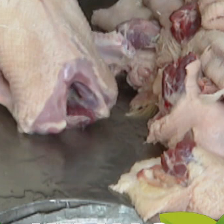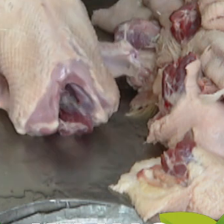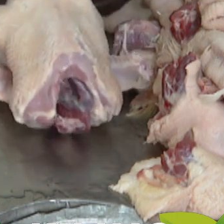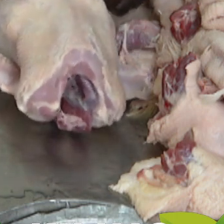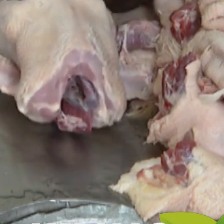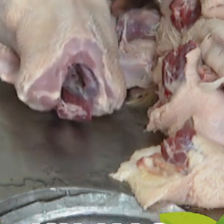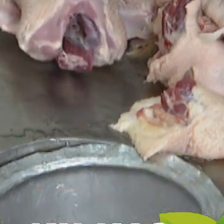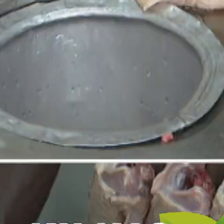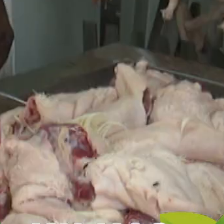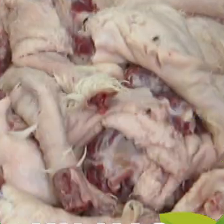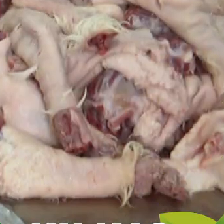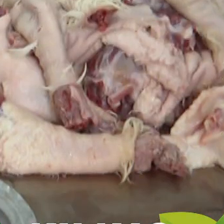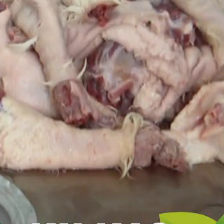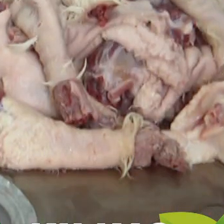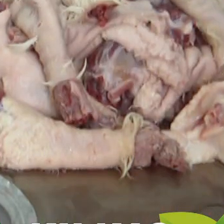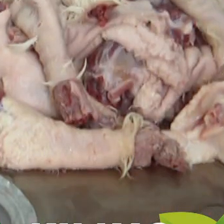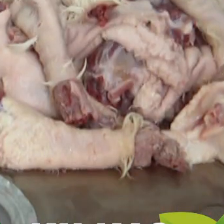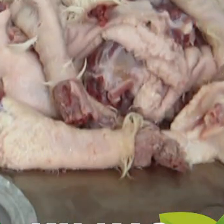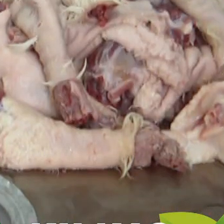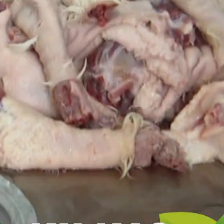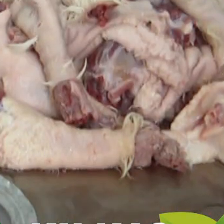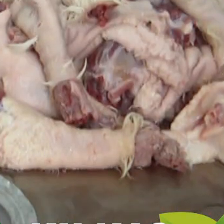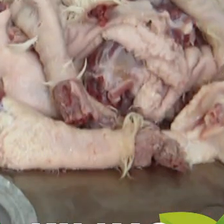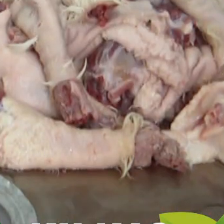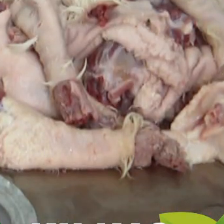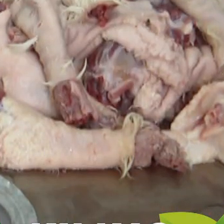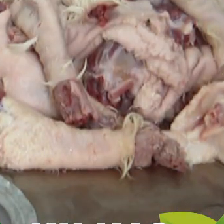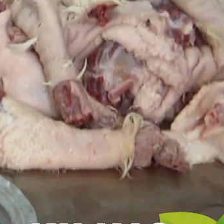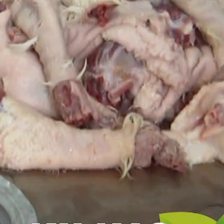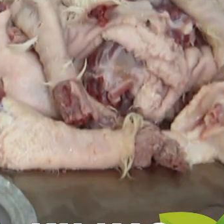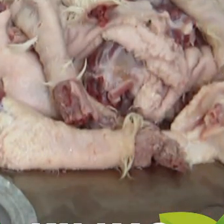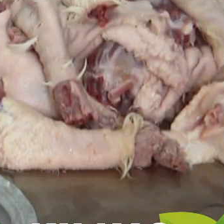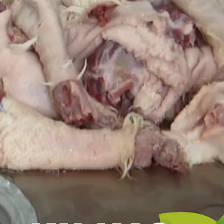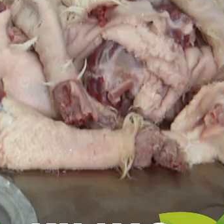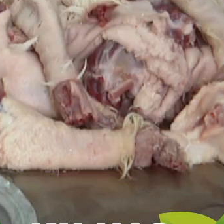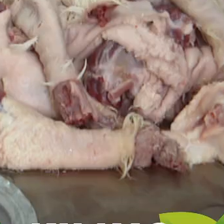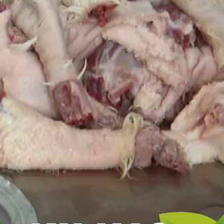Farm. And my work is slaughtering the poultry.